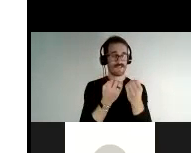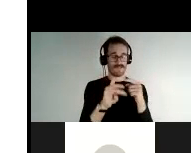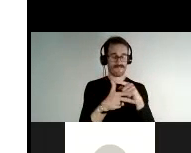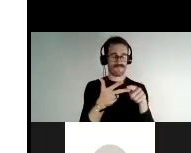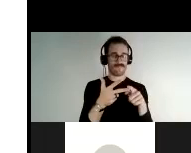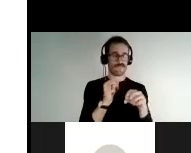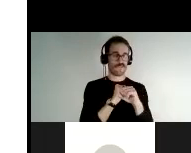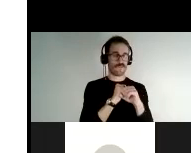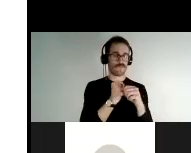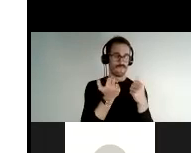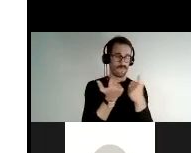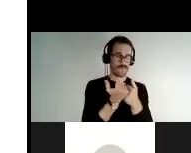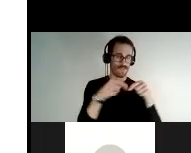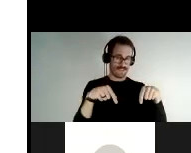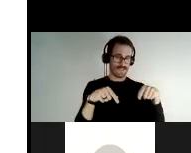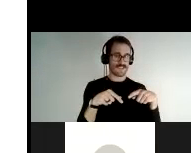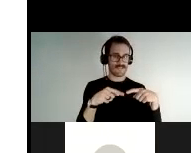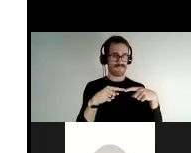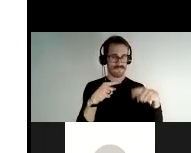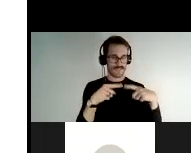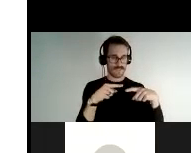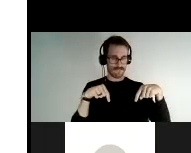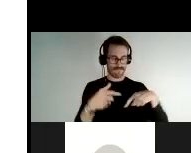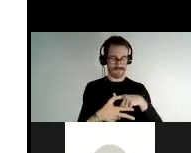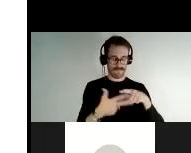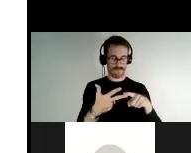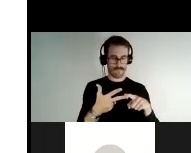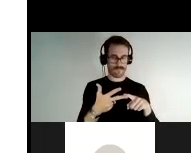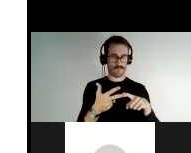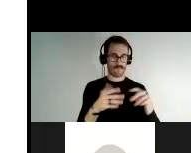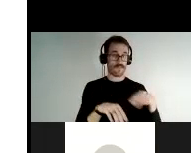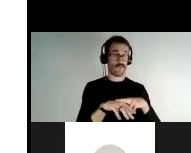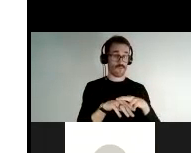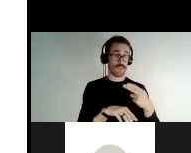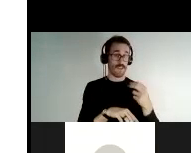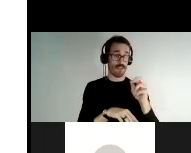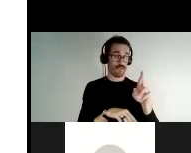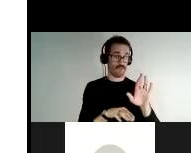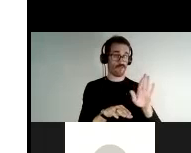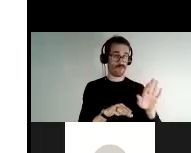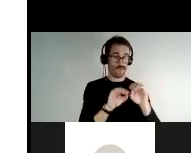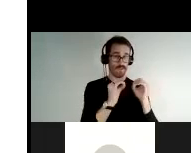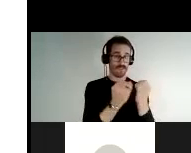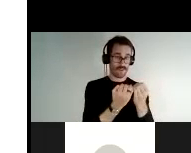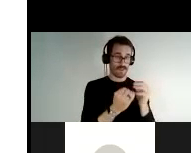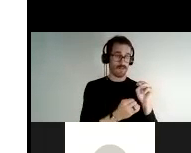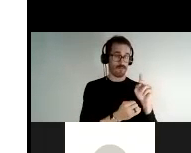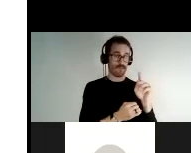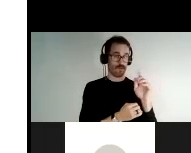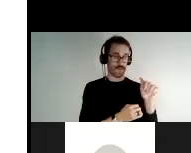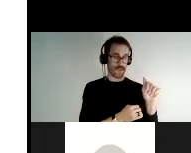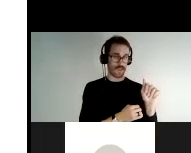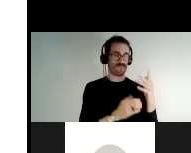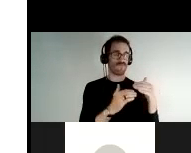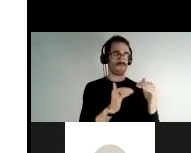this particular series. But of course, there's also Heather's organization in Muskoka, which we'll have